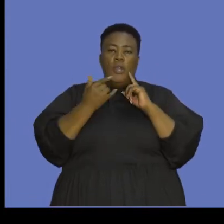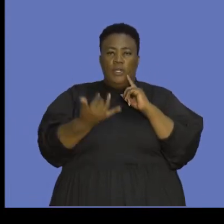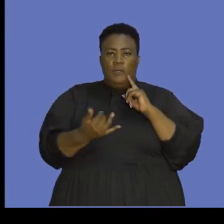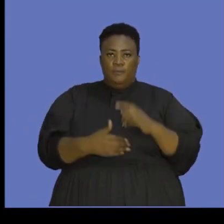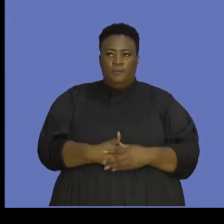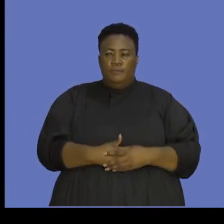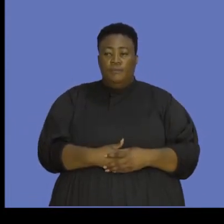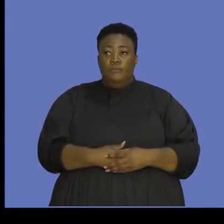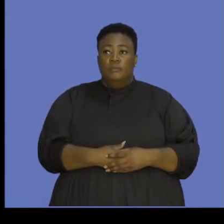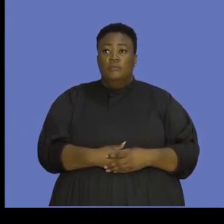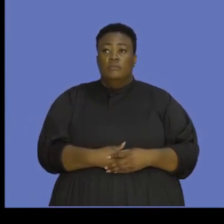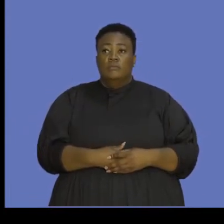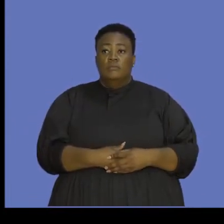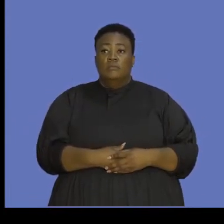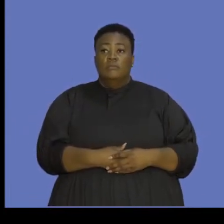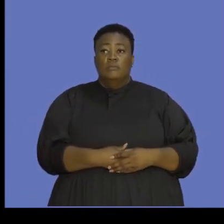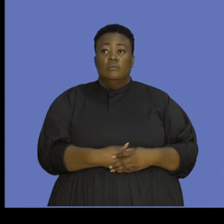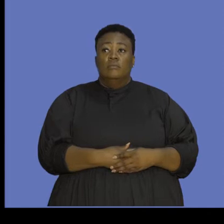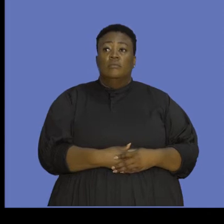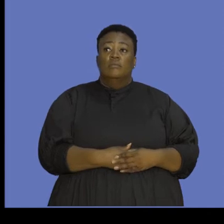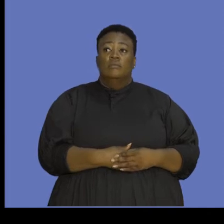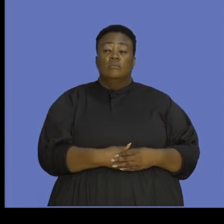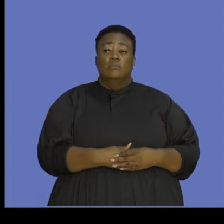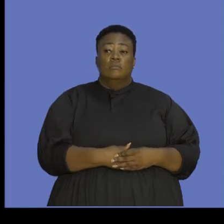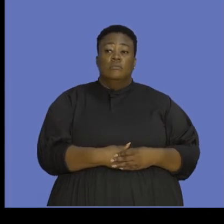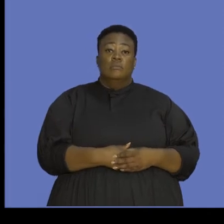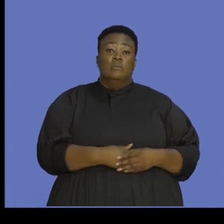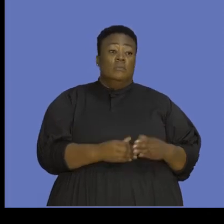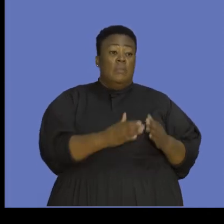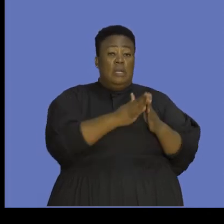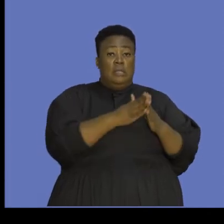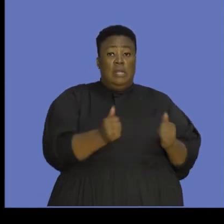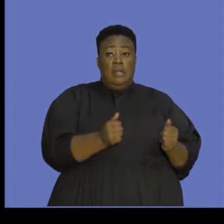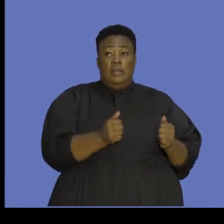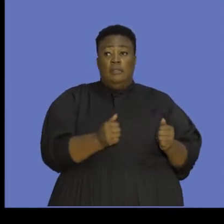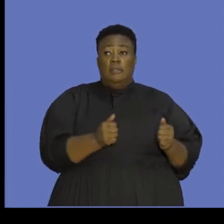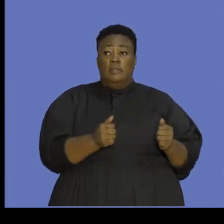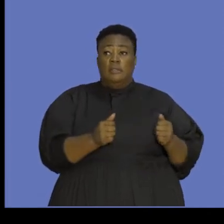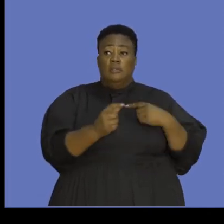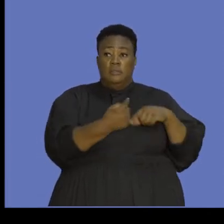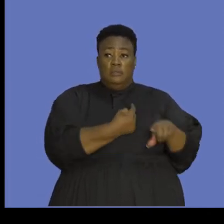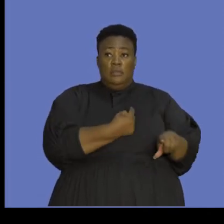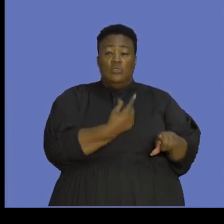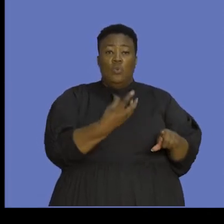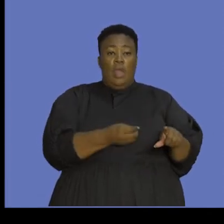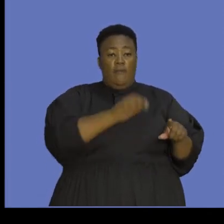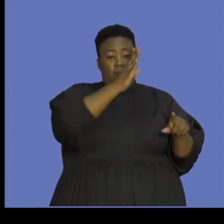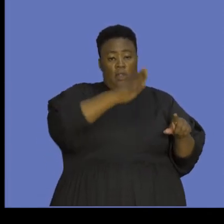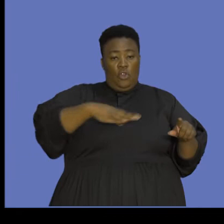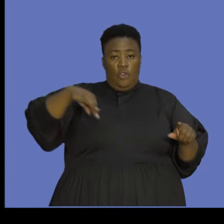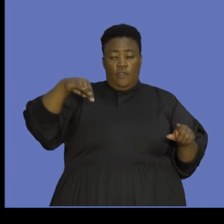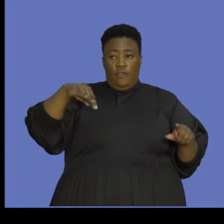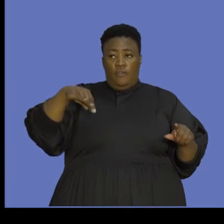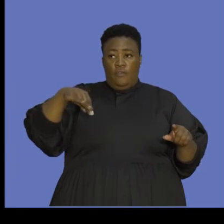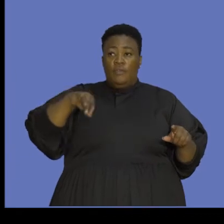graphs we're going to get, and I'll talk about those in a second. Acceleration inversely proportional to mass. We get